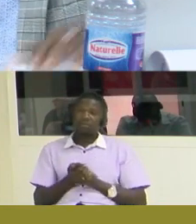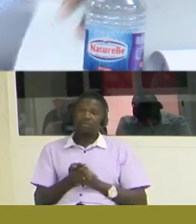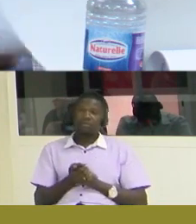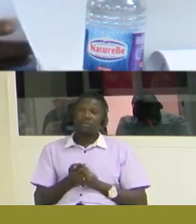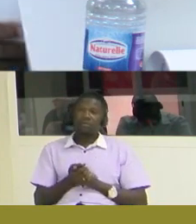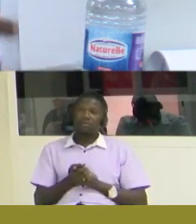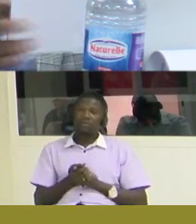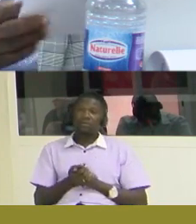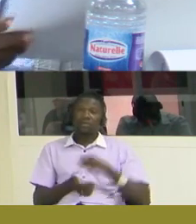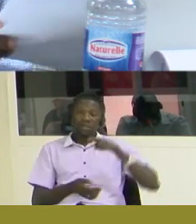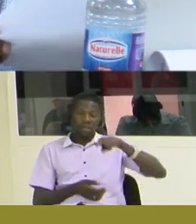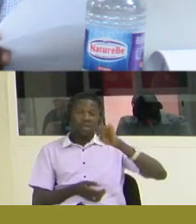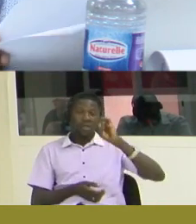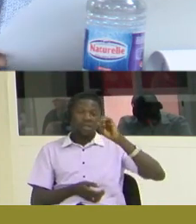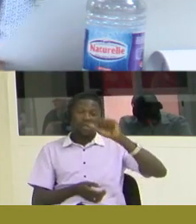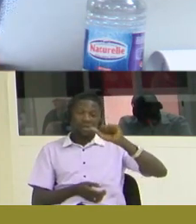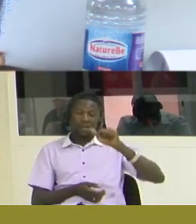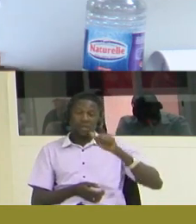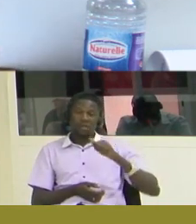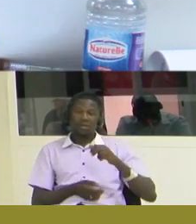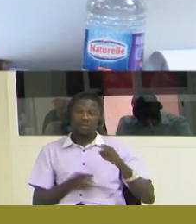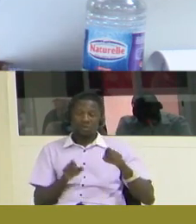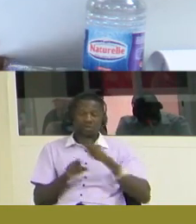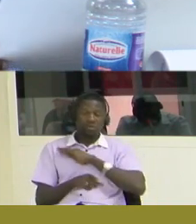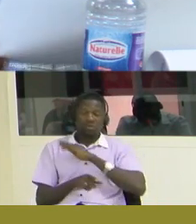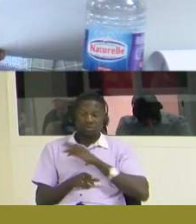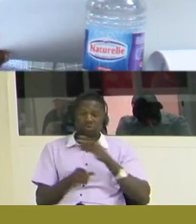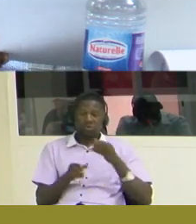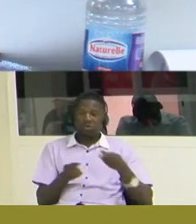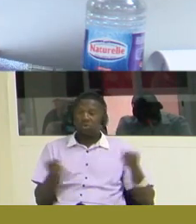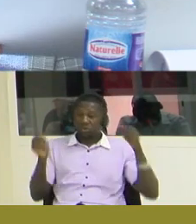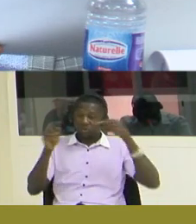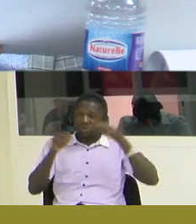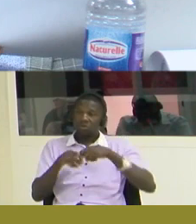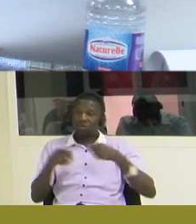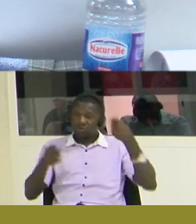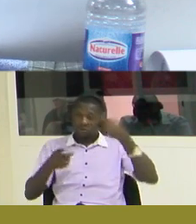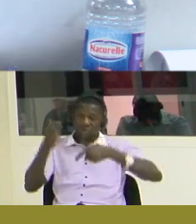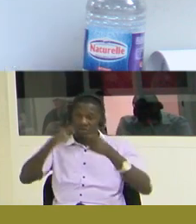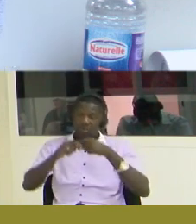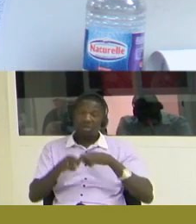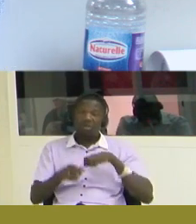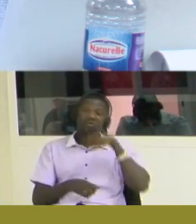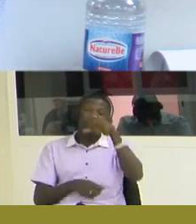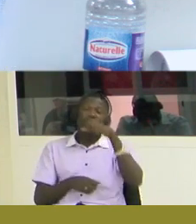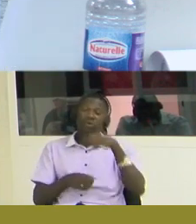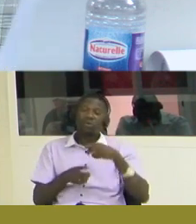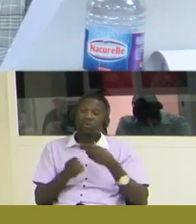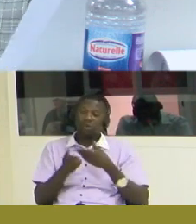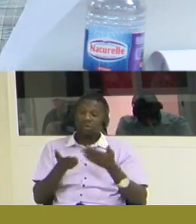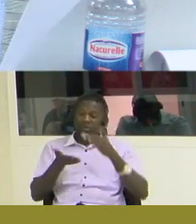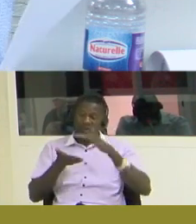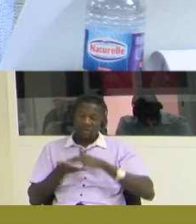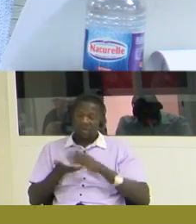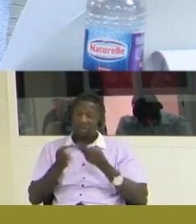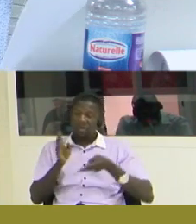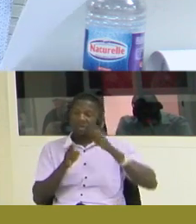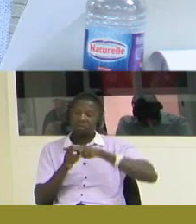contributed to that falsehood by coming up with a report we just certified